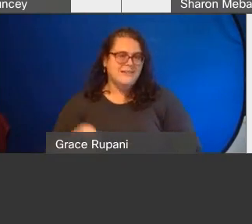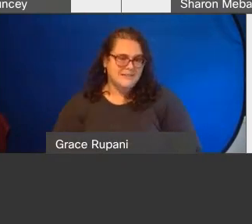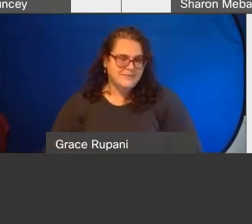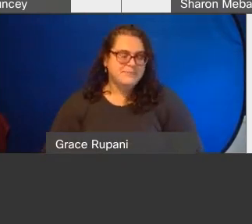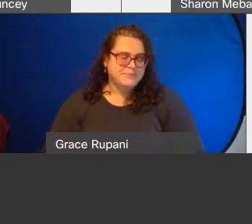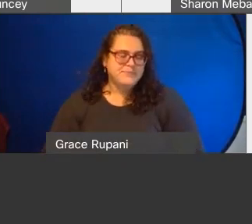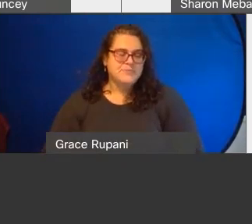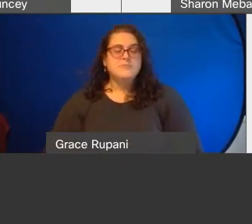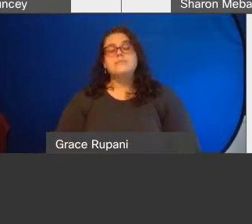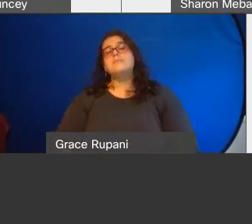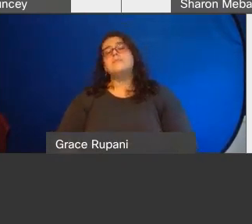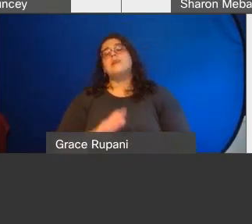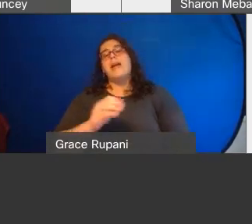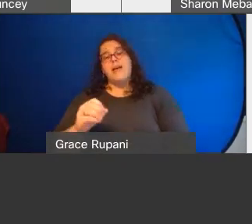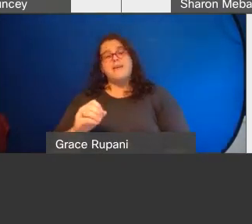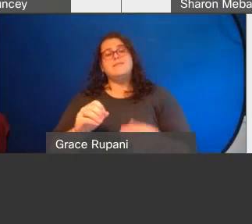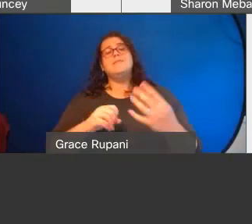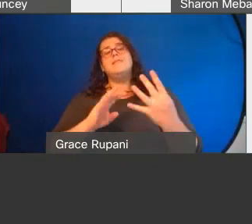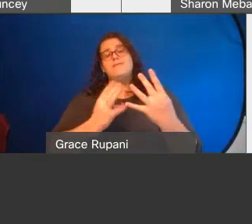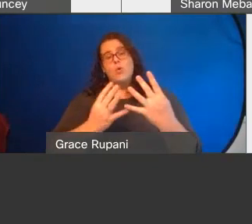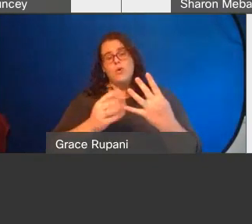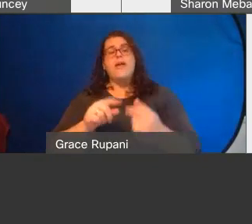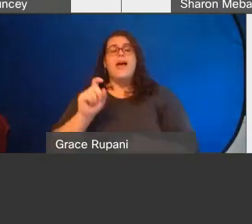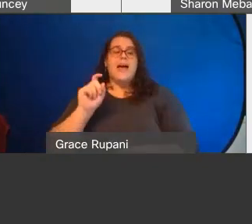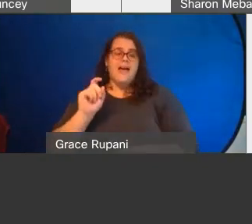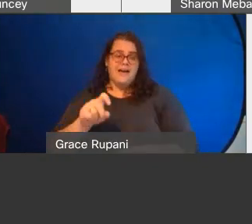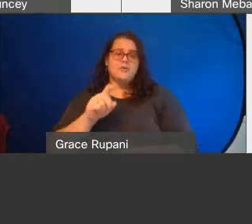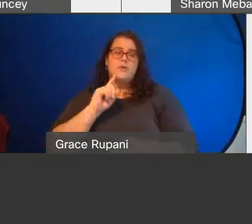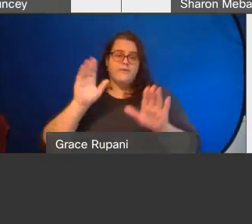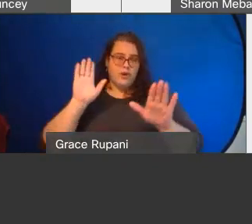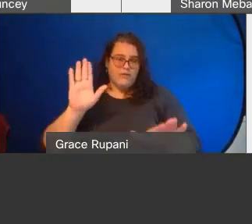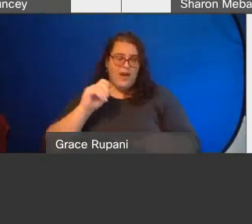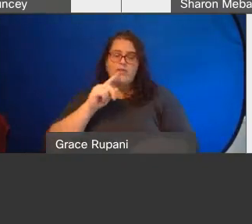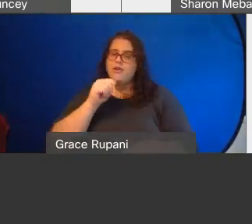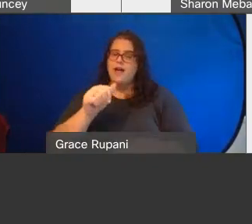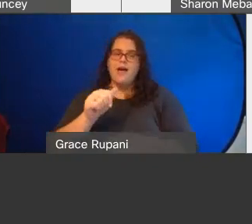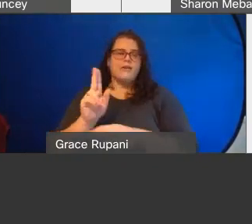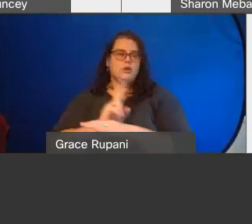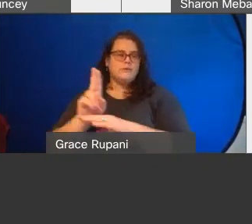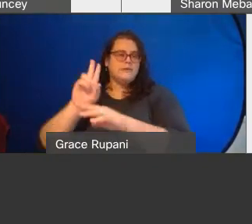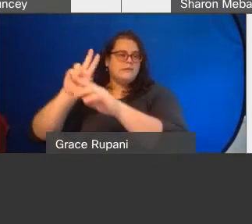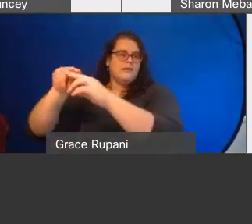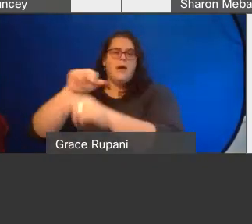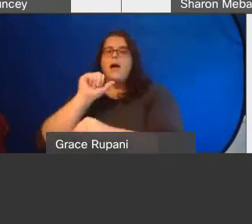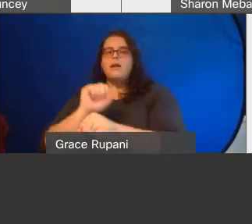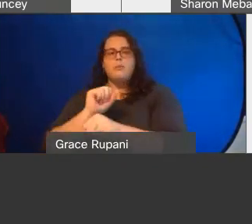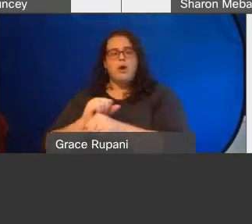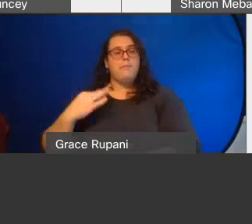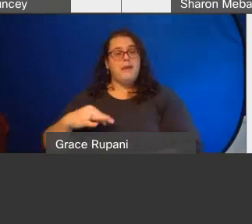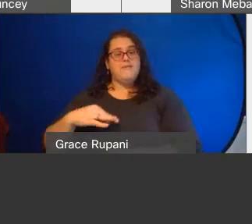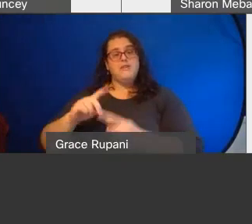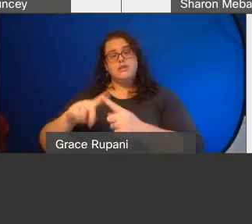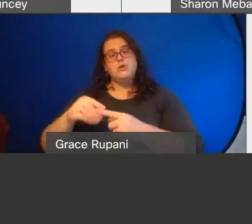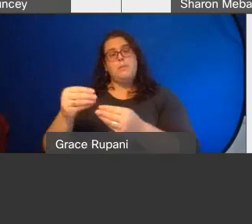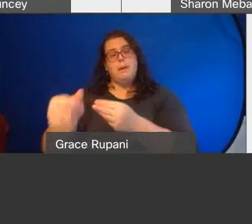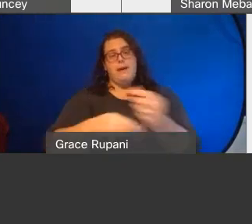received unemployment benefits used to reimburse staff wages during the period of the retainer payment reimbursement.